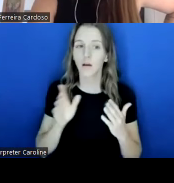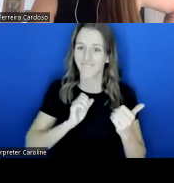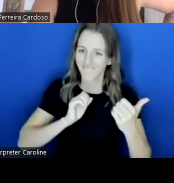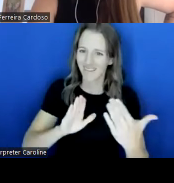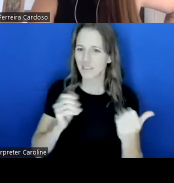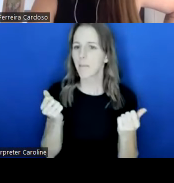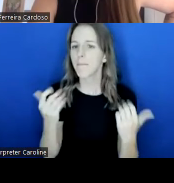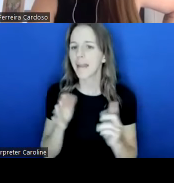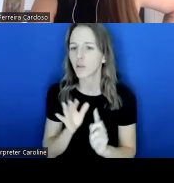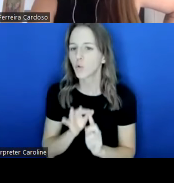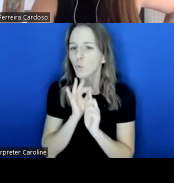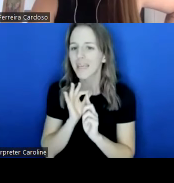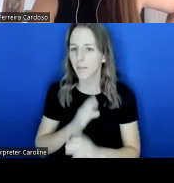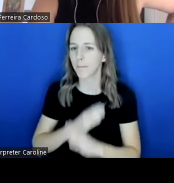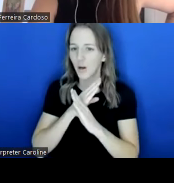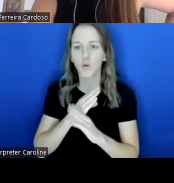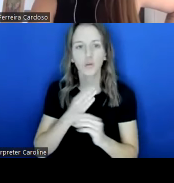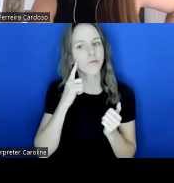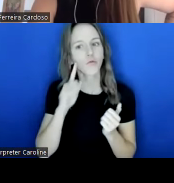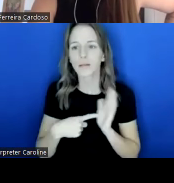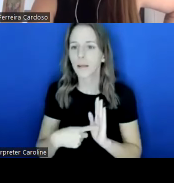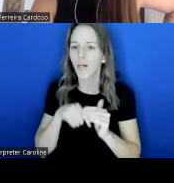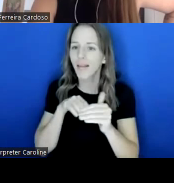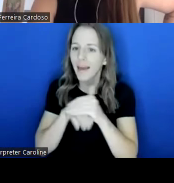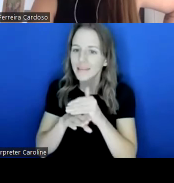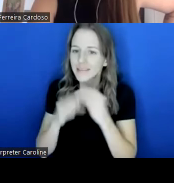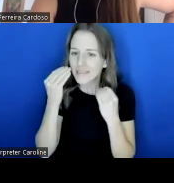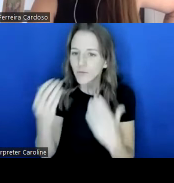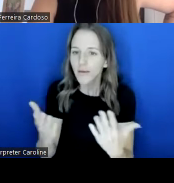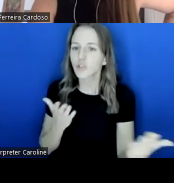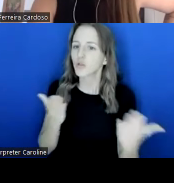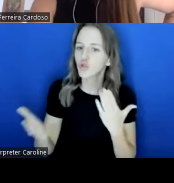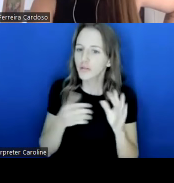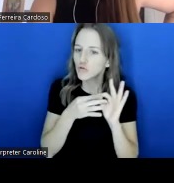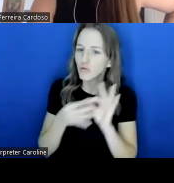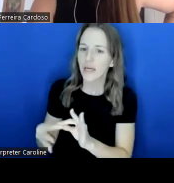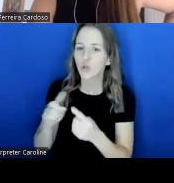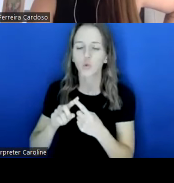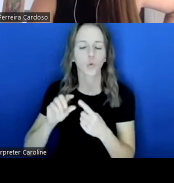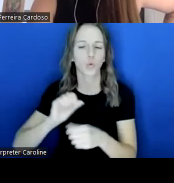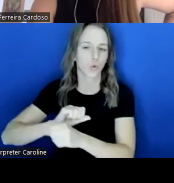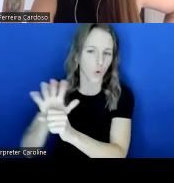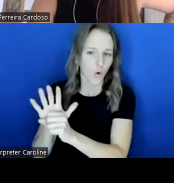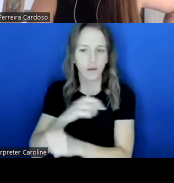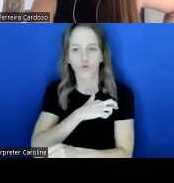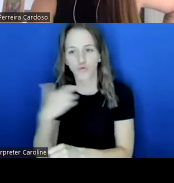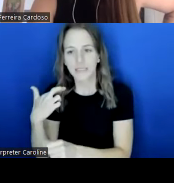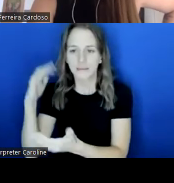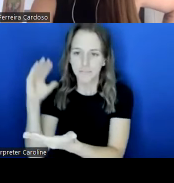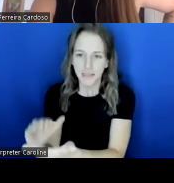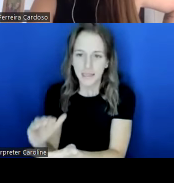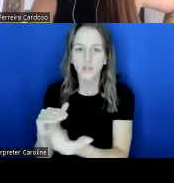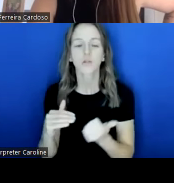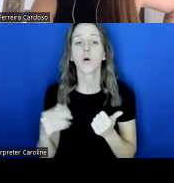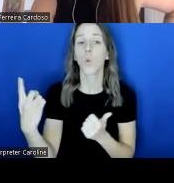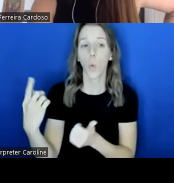in accessing, for instance, information and services related to COVID risk mitigation. You know, we heard from one of our partners that with